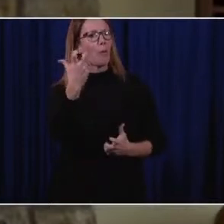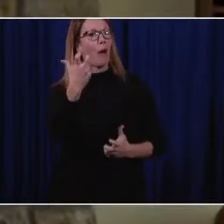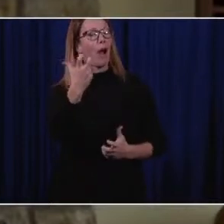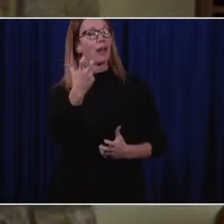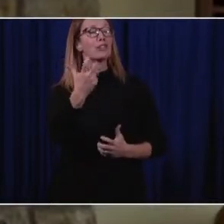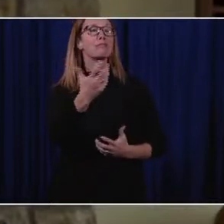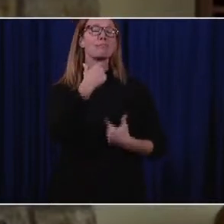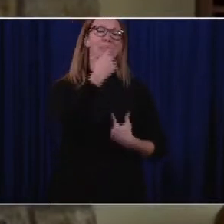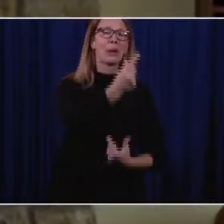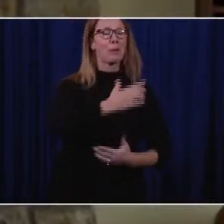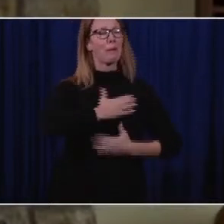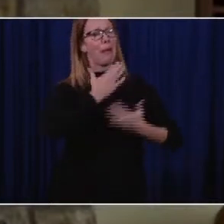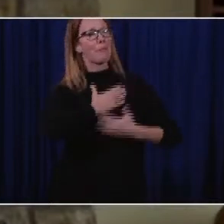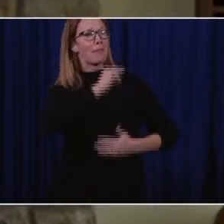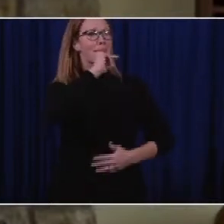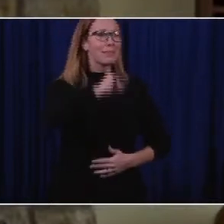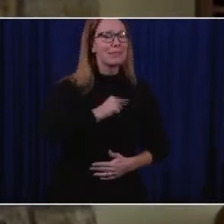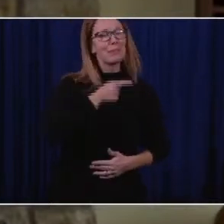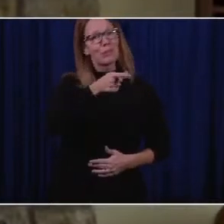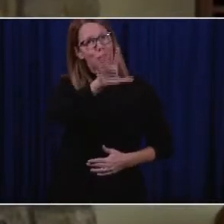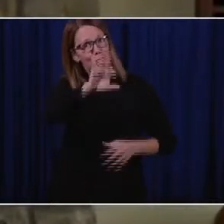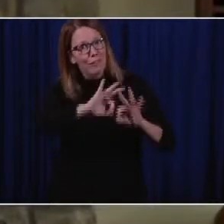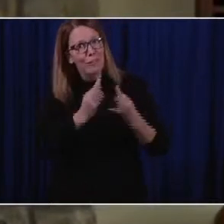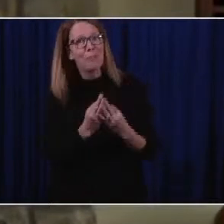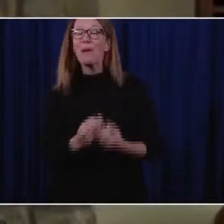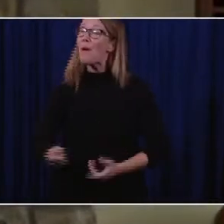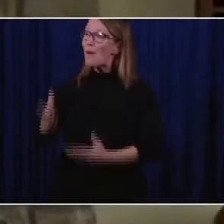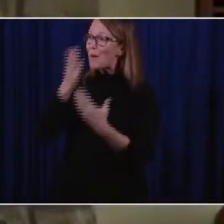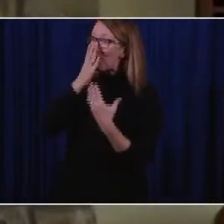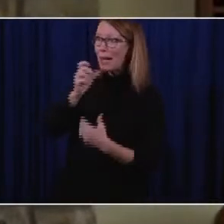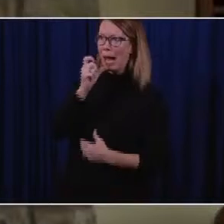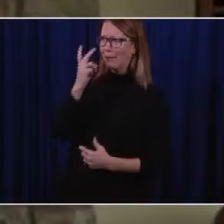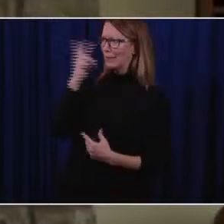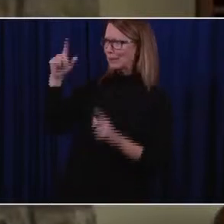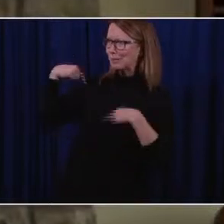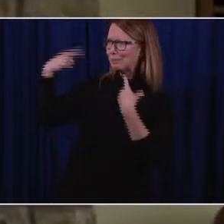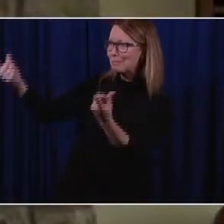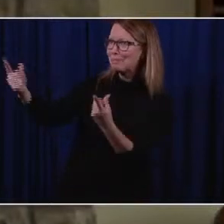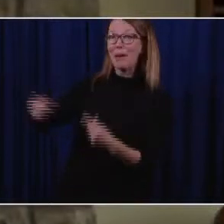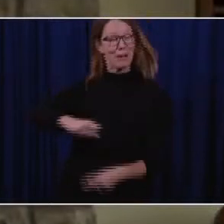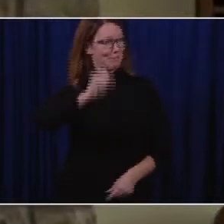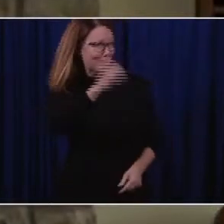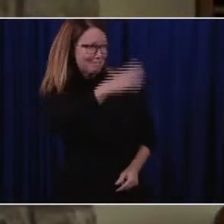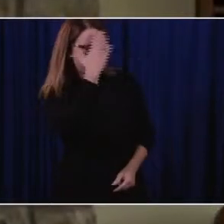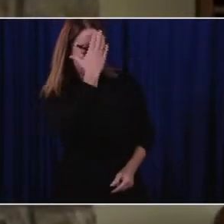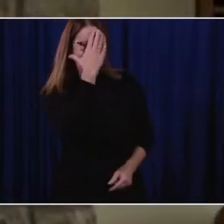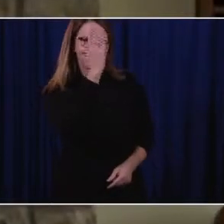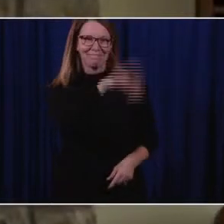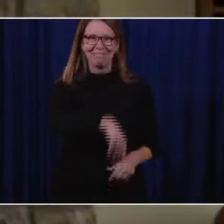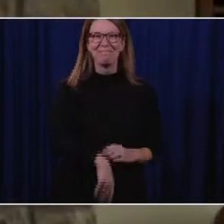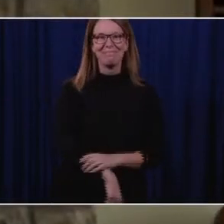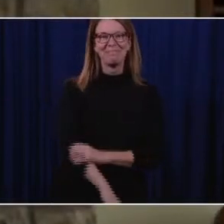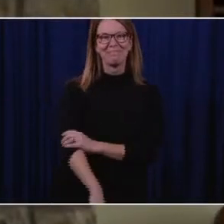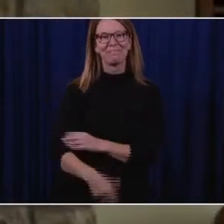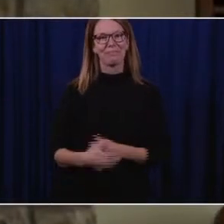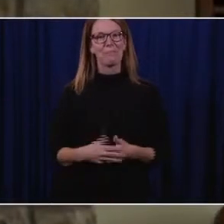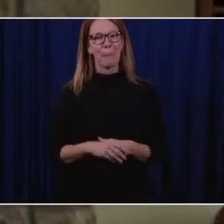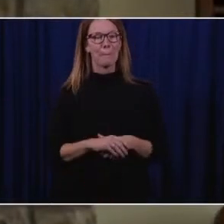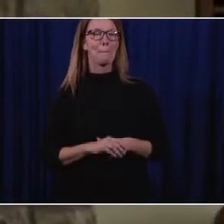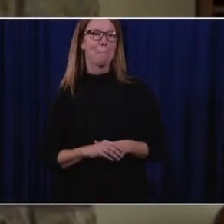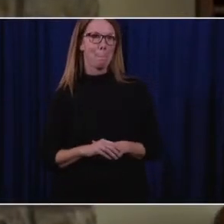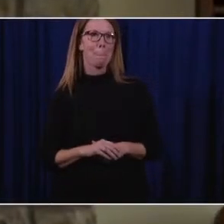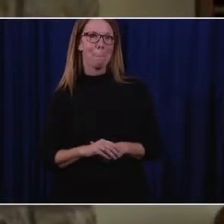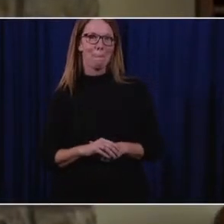happy Thanksgiving to you and your family. Well, thank you. Have not seen you for a while. Thank you very much. Yes. Happy Yeah, we have a Thanksgiving lot to to you. talk about. Thank